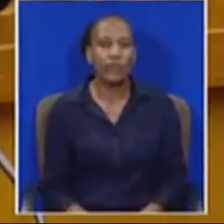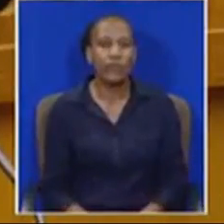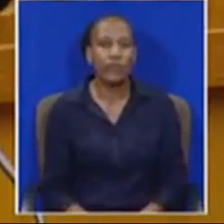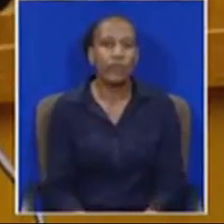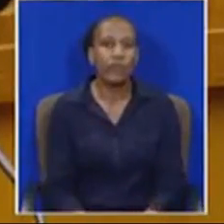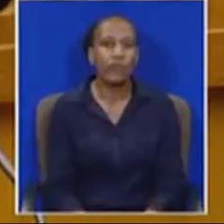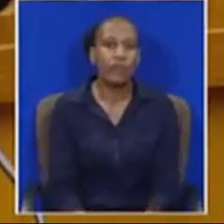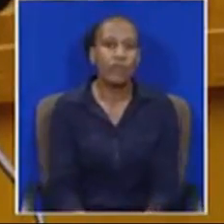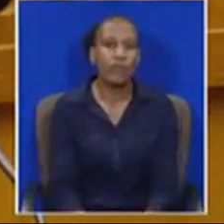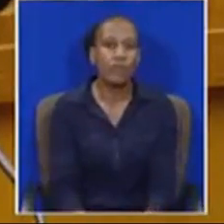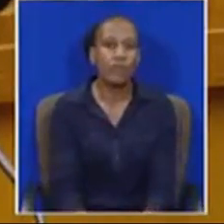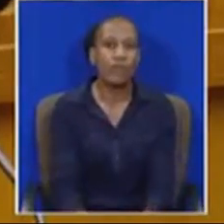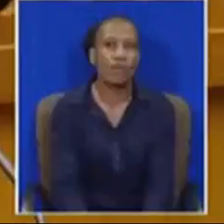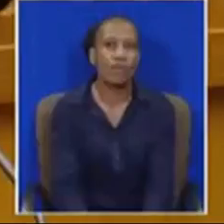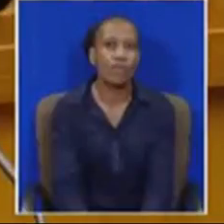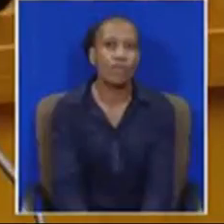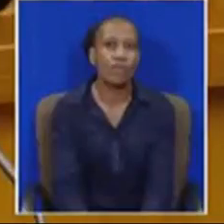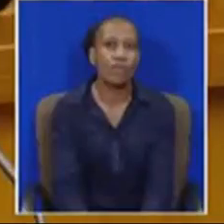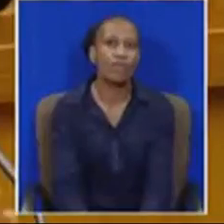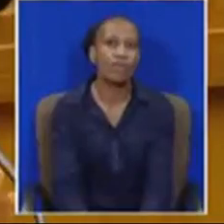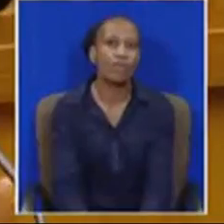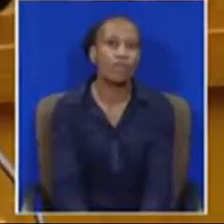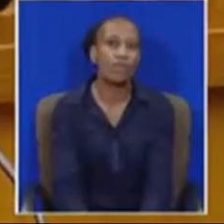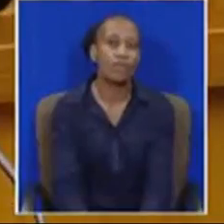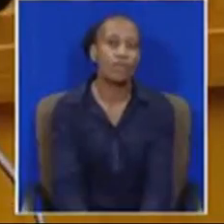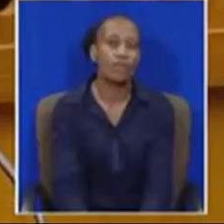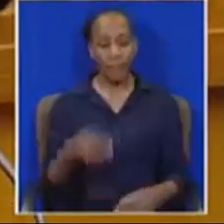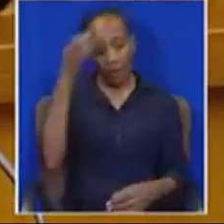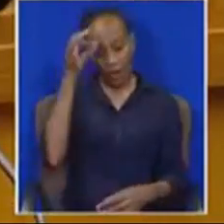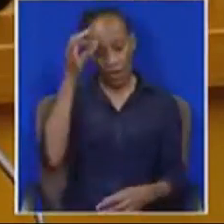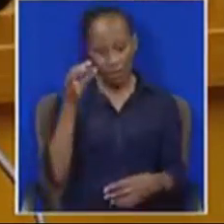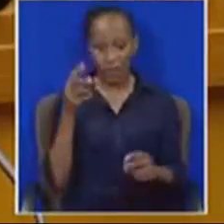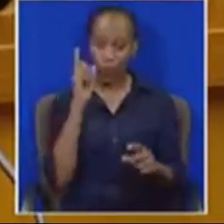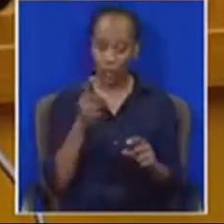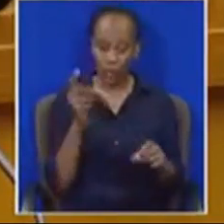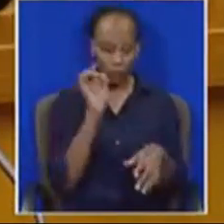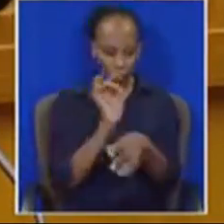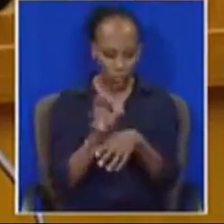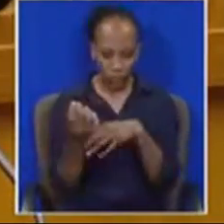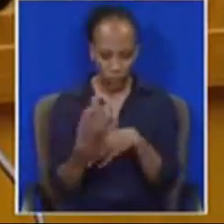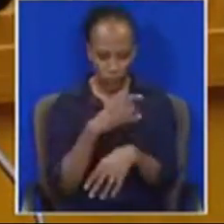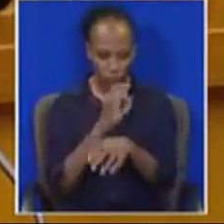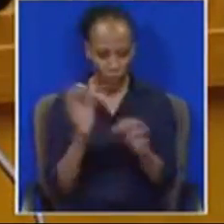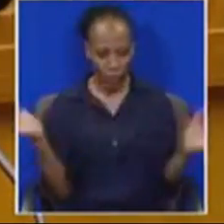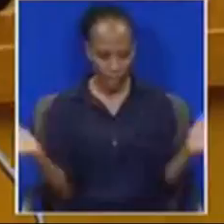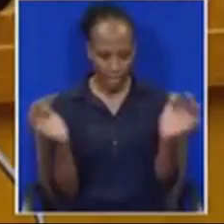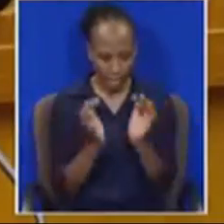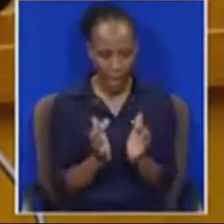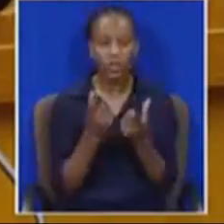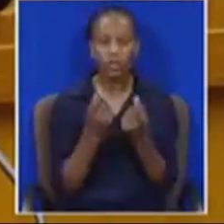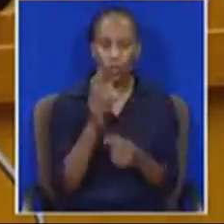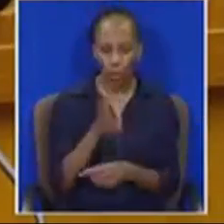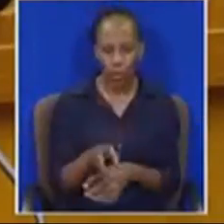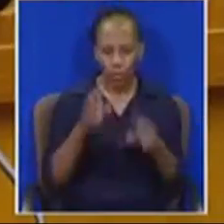Government will therefore undertake a process of consultation to determine the